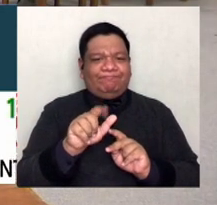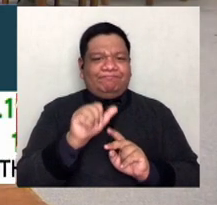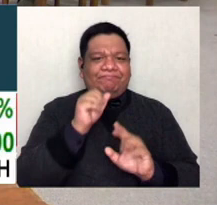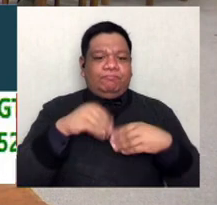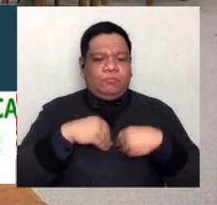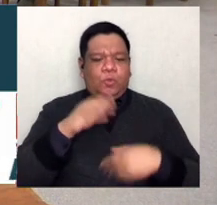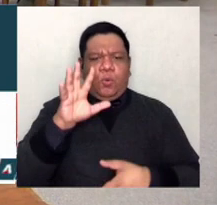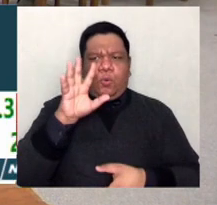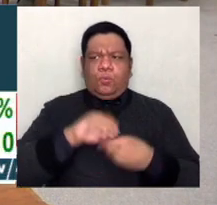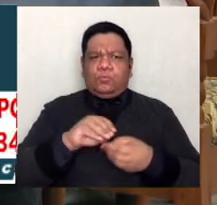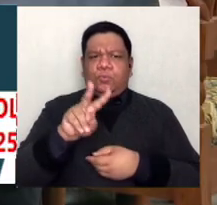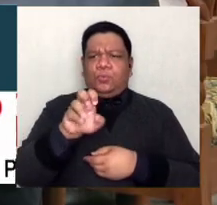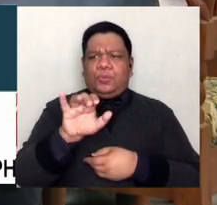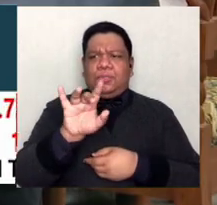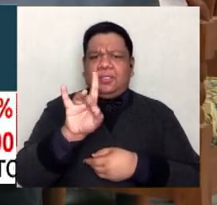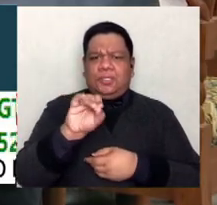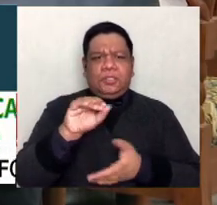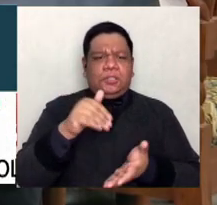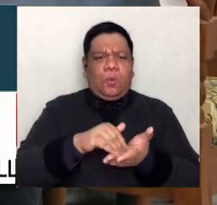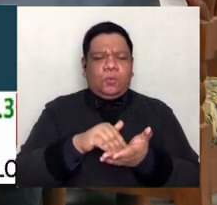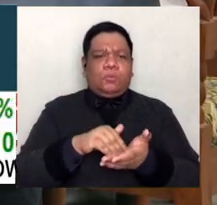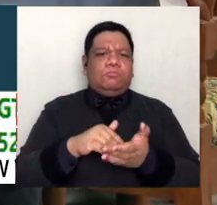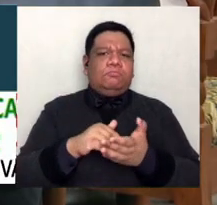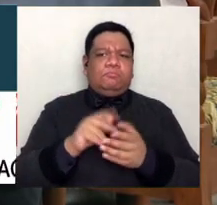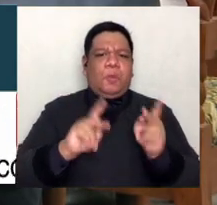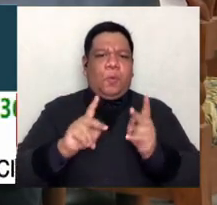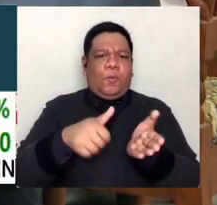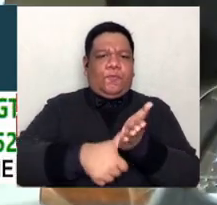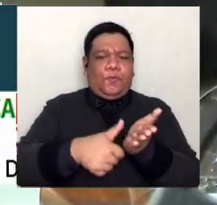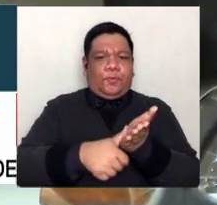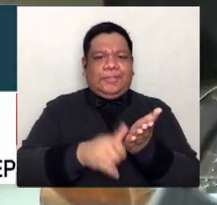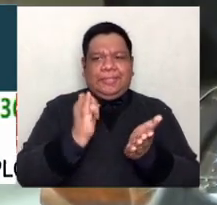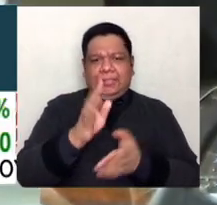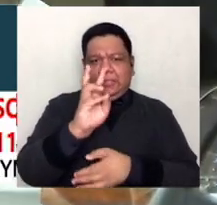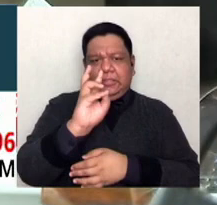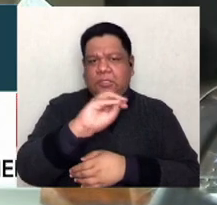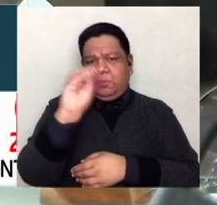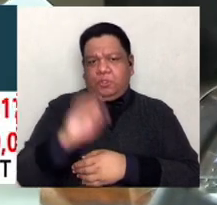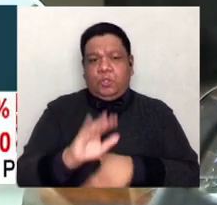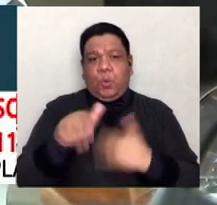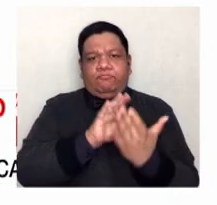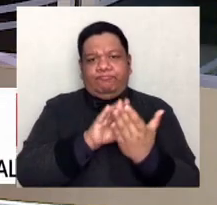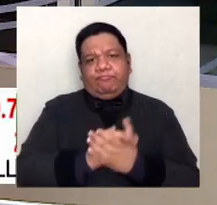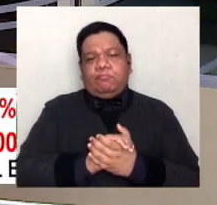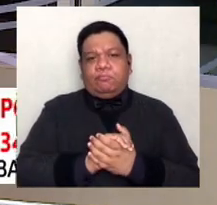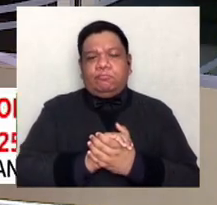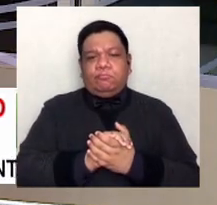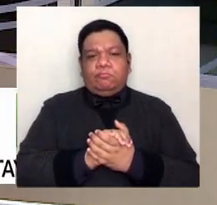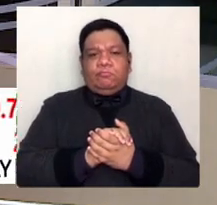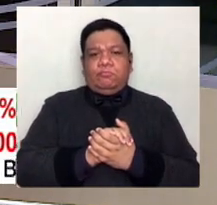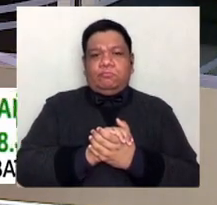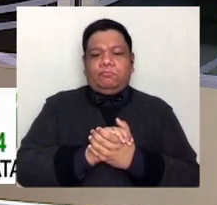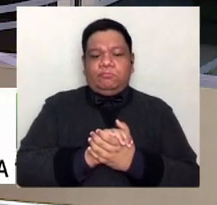Palawan residents cast their ballots in the plebiscite. That's 60% of all the registered voters in the province.